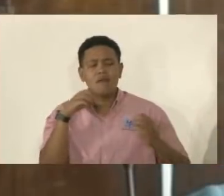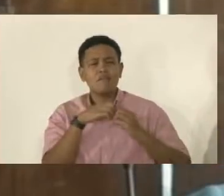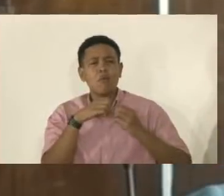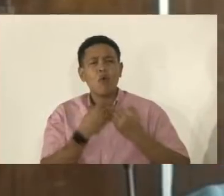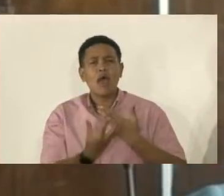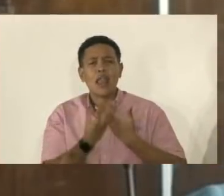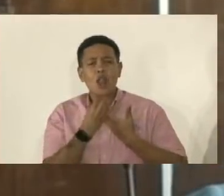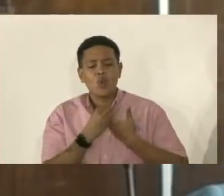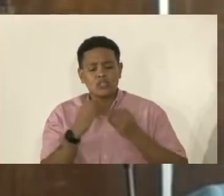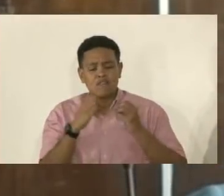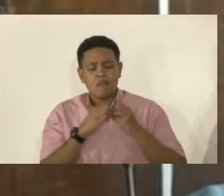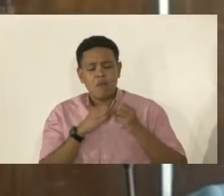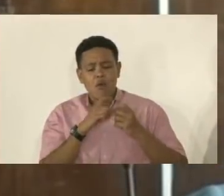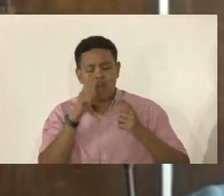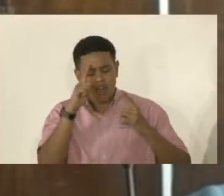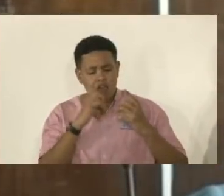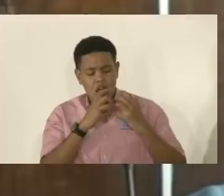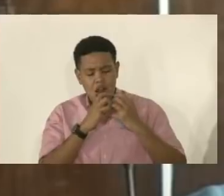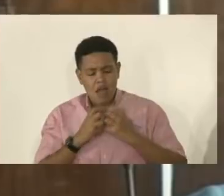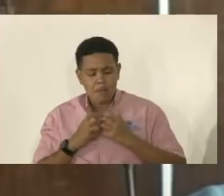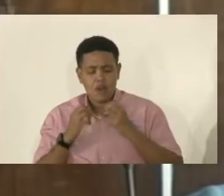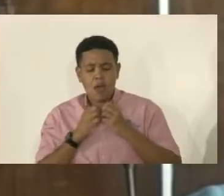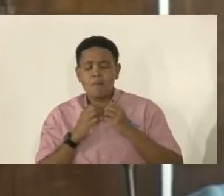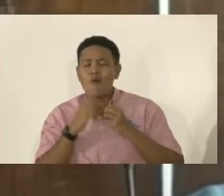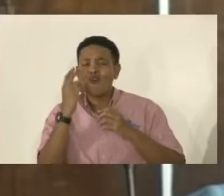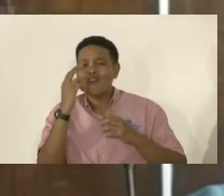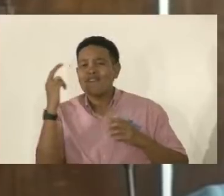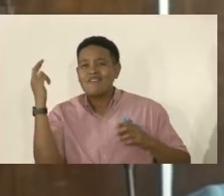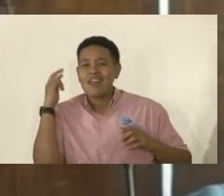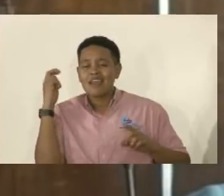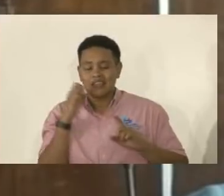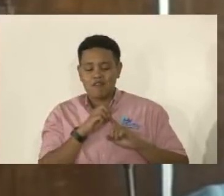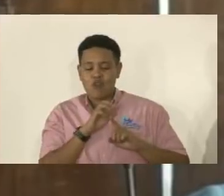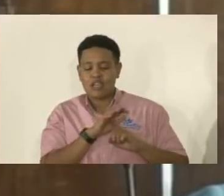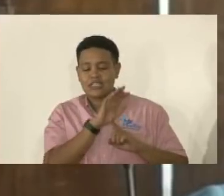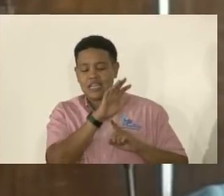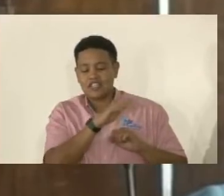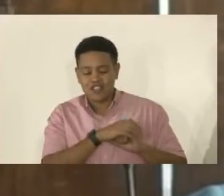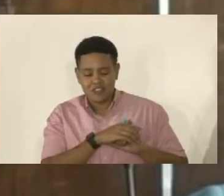inclusive, a more collaborative, and a more reflective orientation.